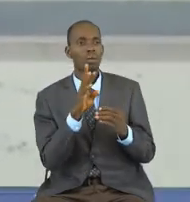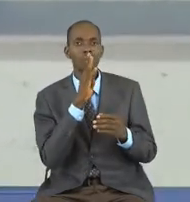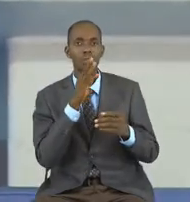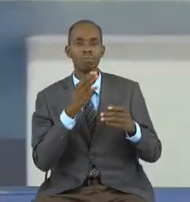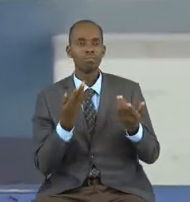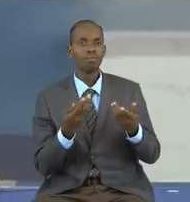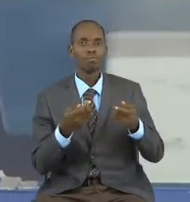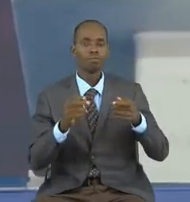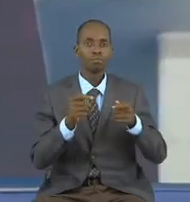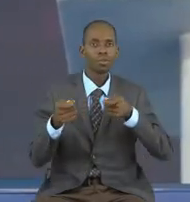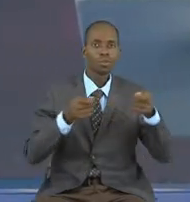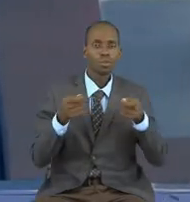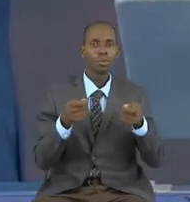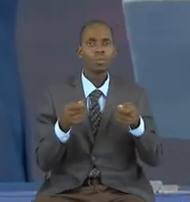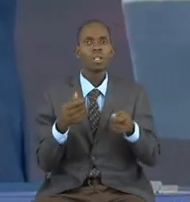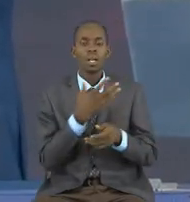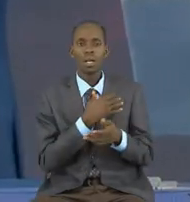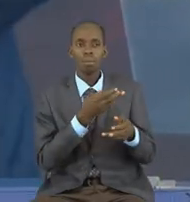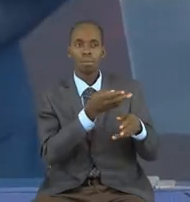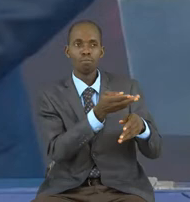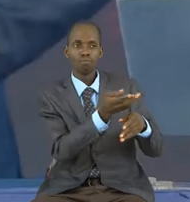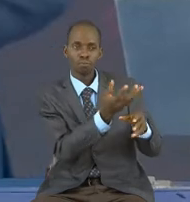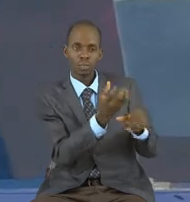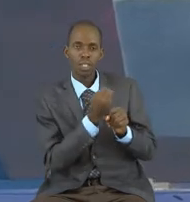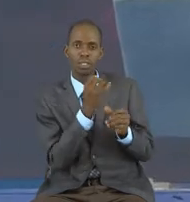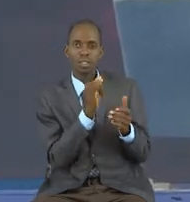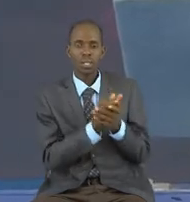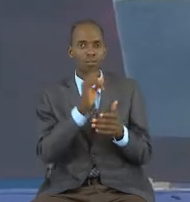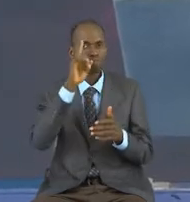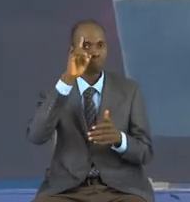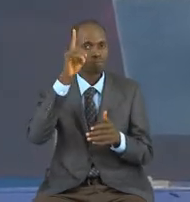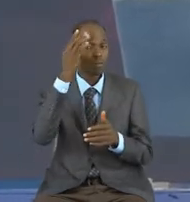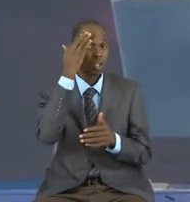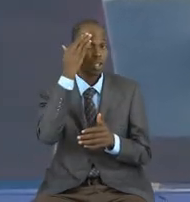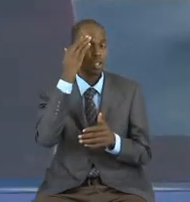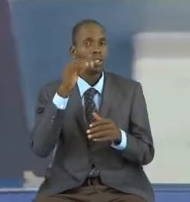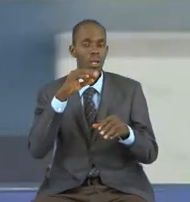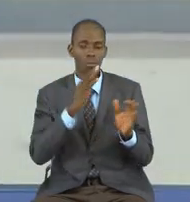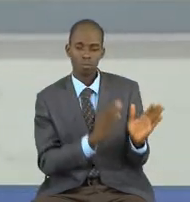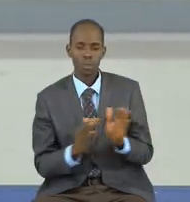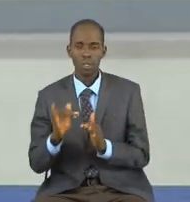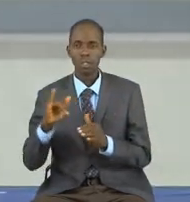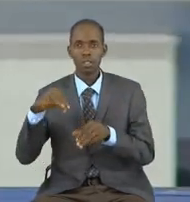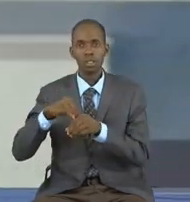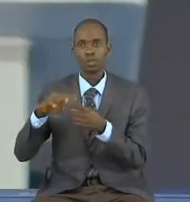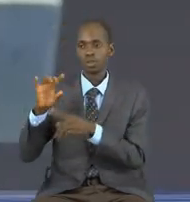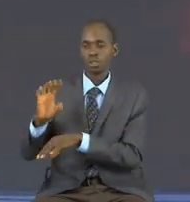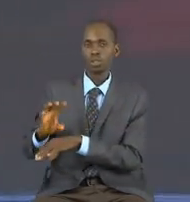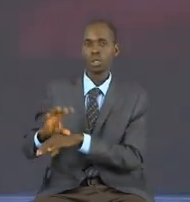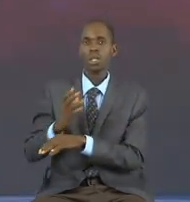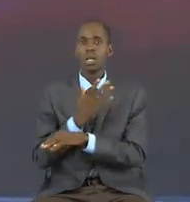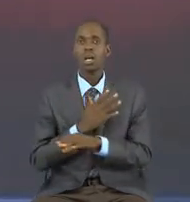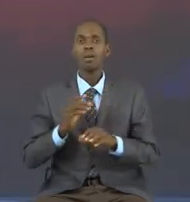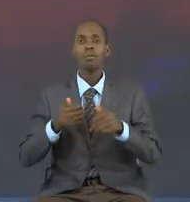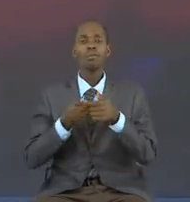then they bring that knowledge and that strategy into the church. And they go by